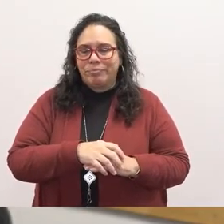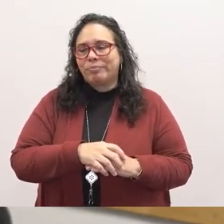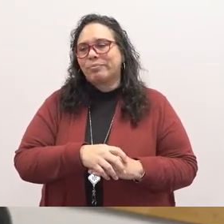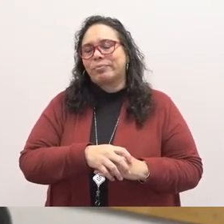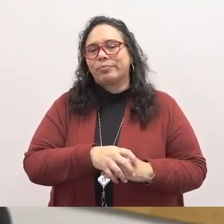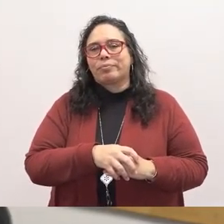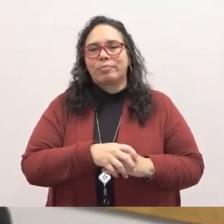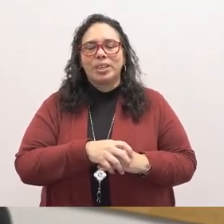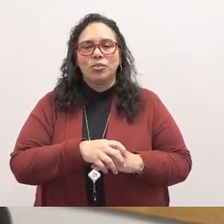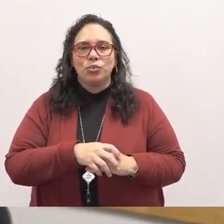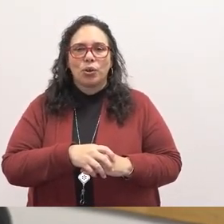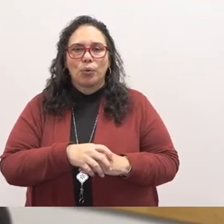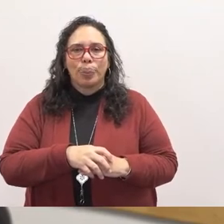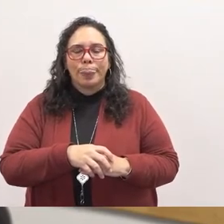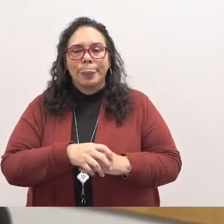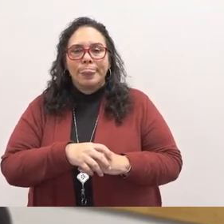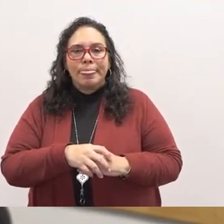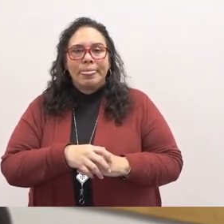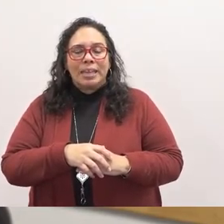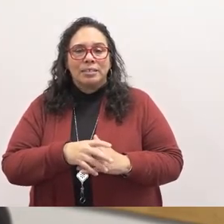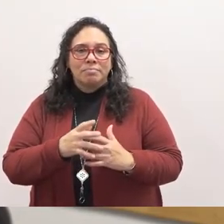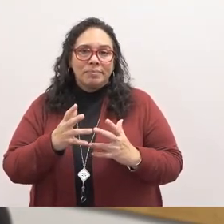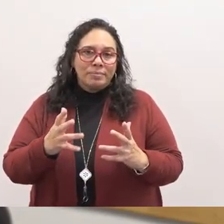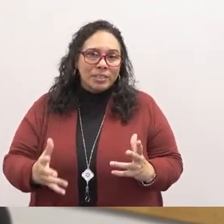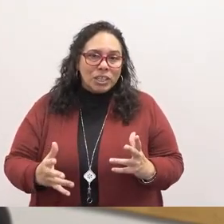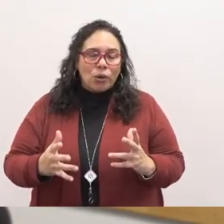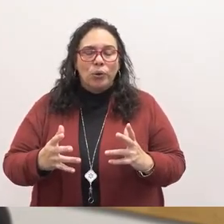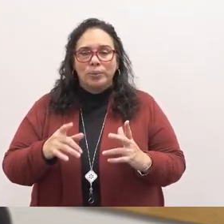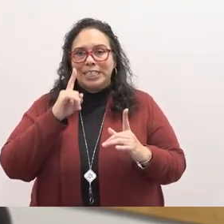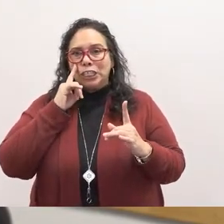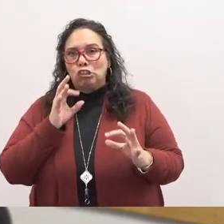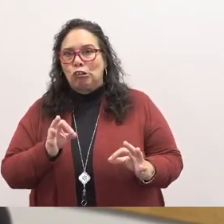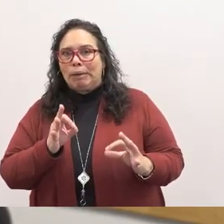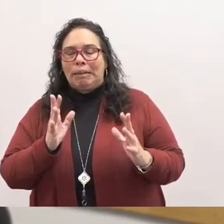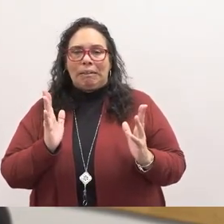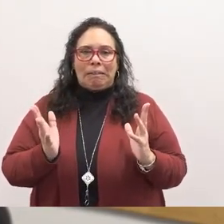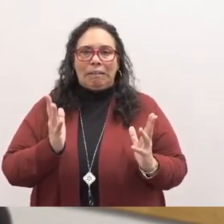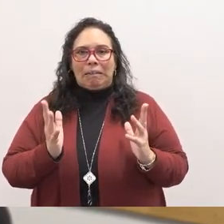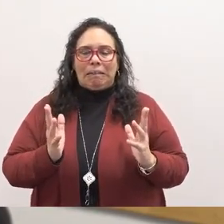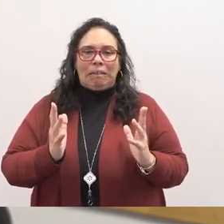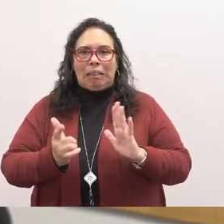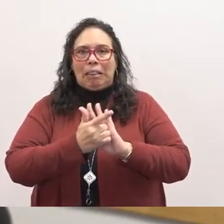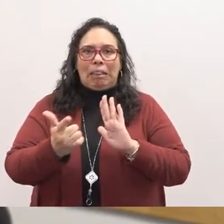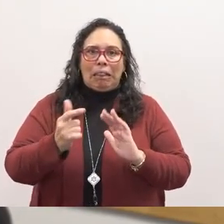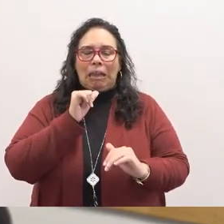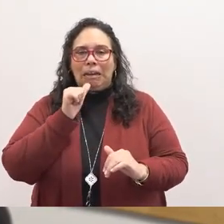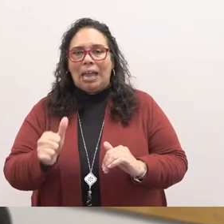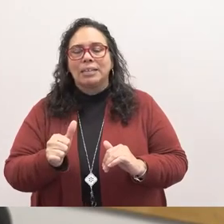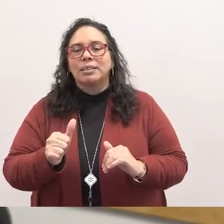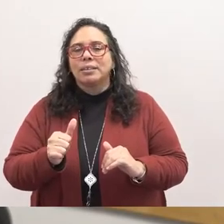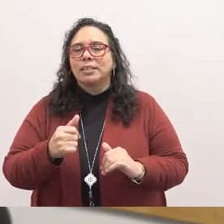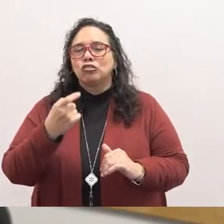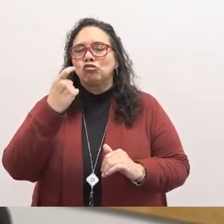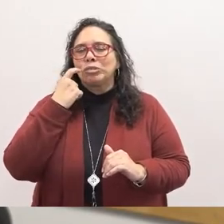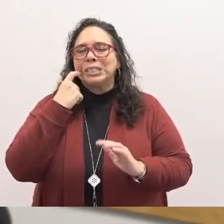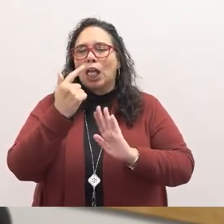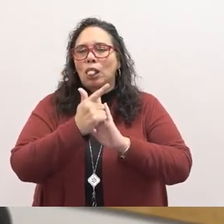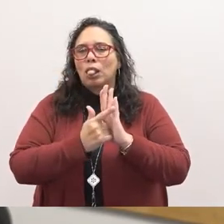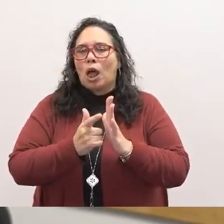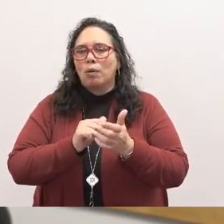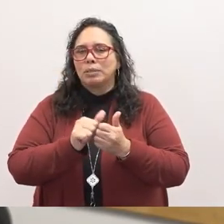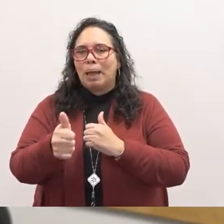So without determining whether that actually is a Brown Act violation or not, the legislature created a new law this past year that says